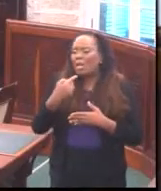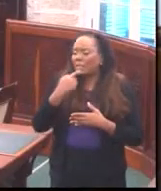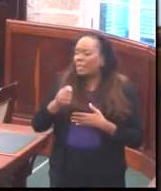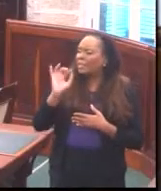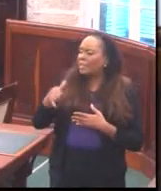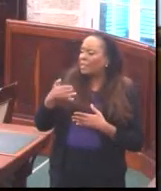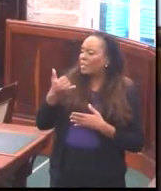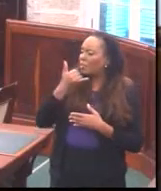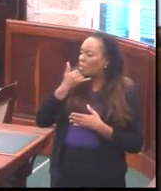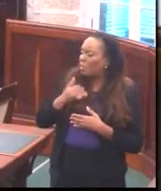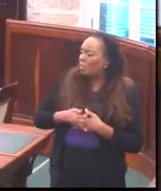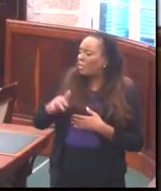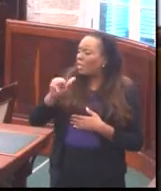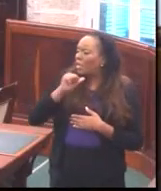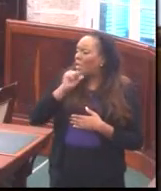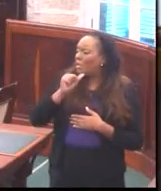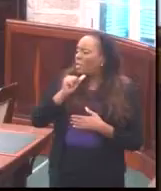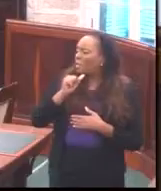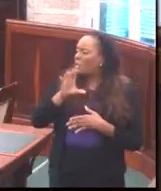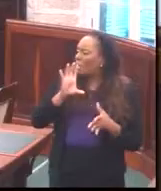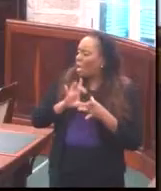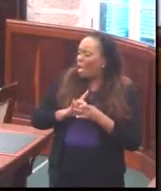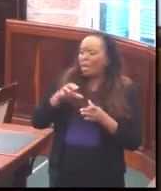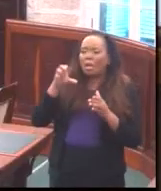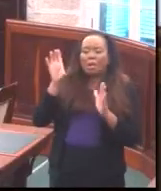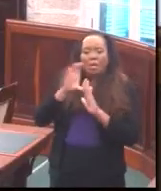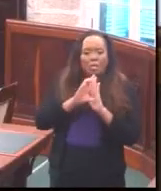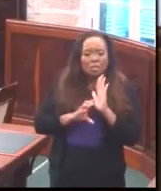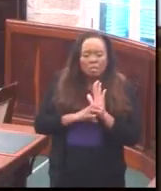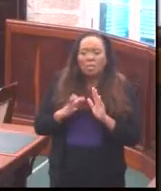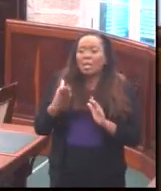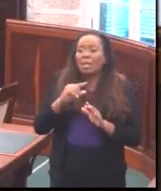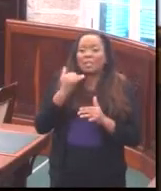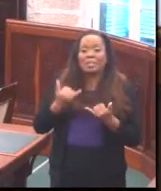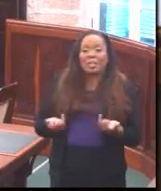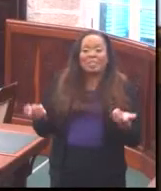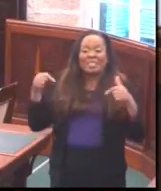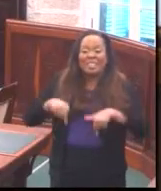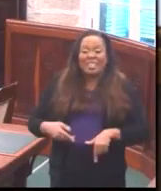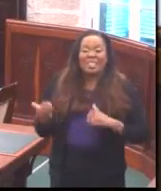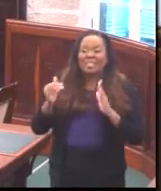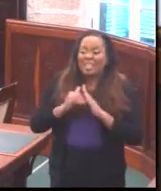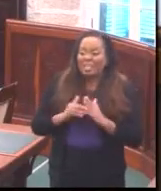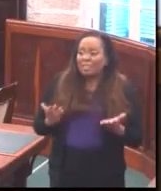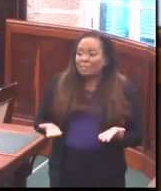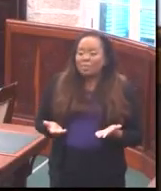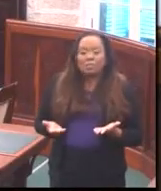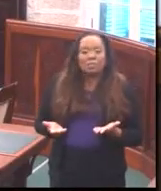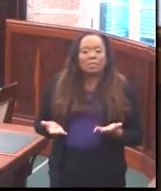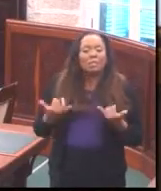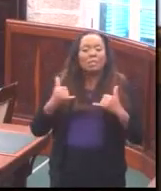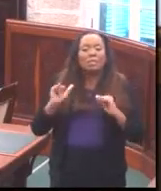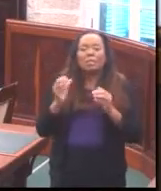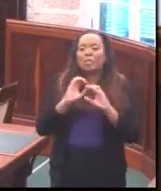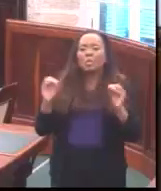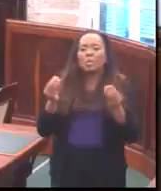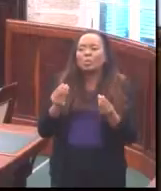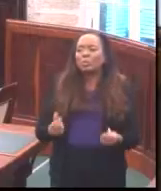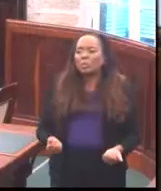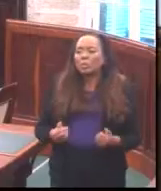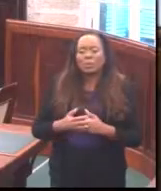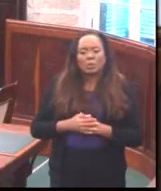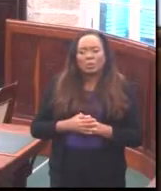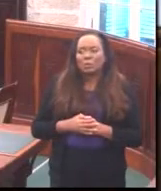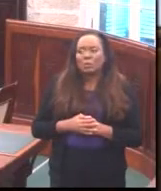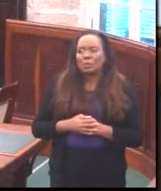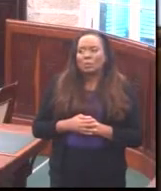and that it is unconstitutional. And having brought it back here, there is no remedy that has been affected. This legislation